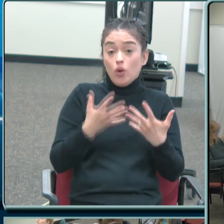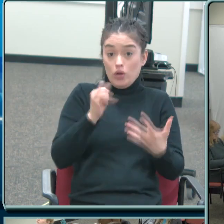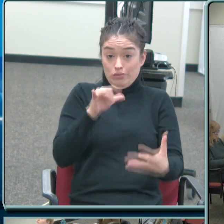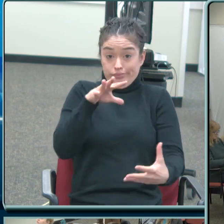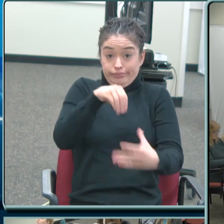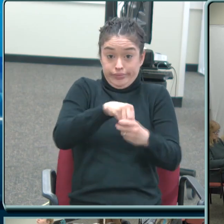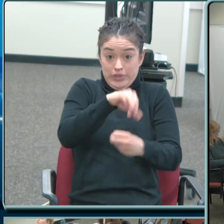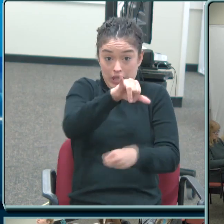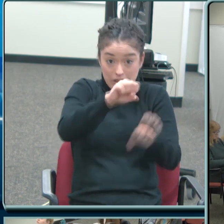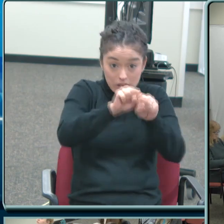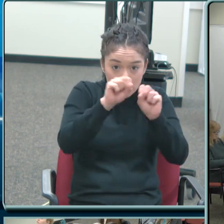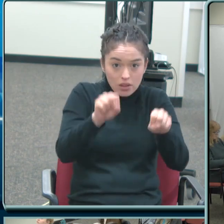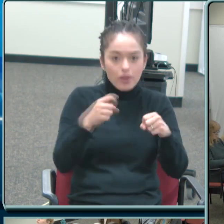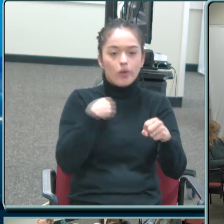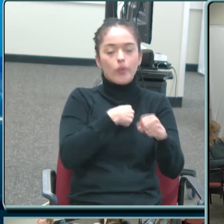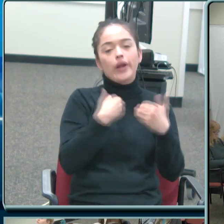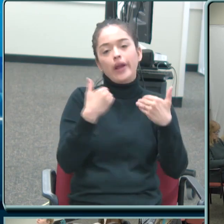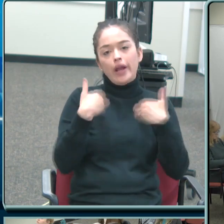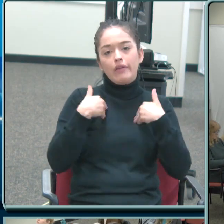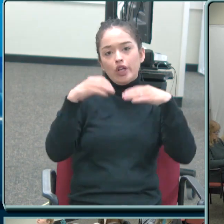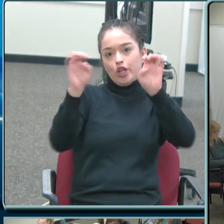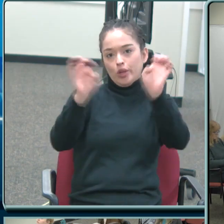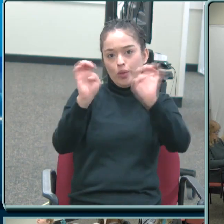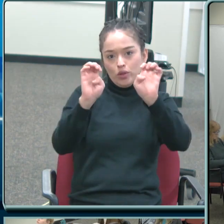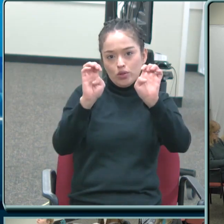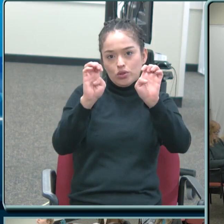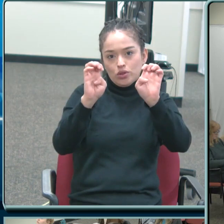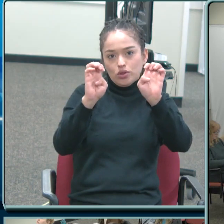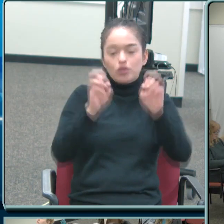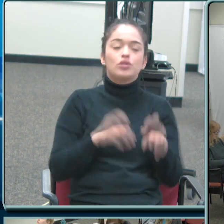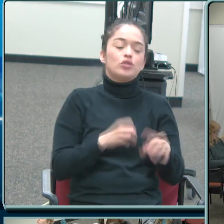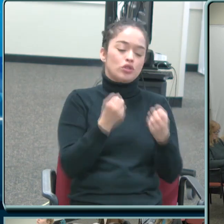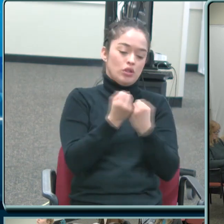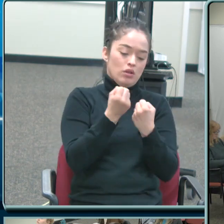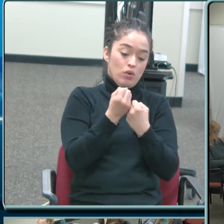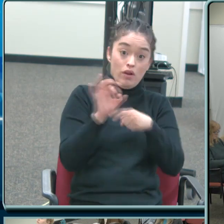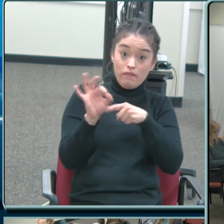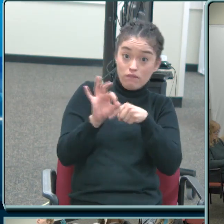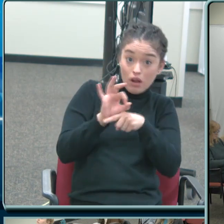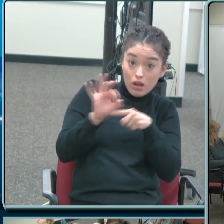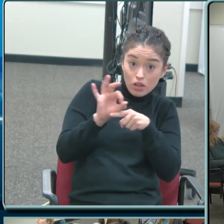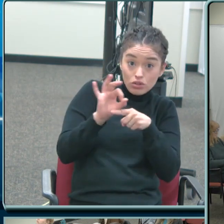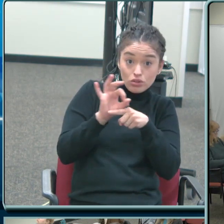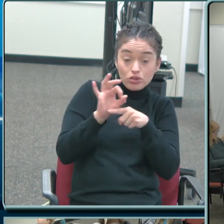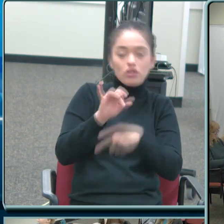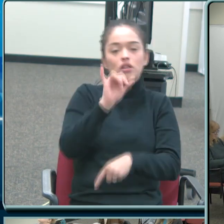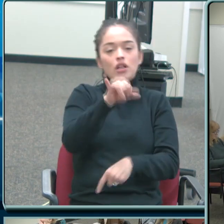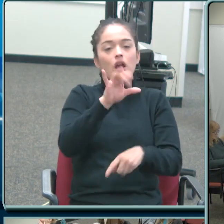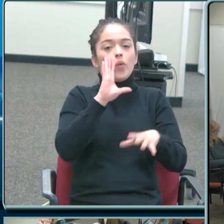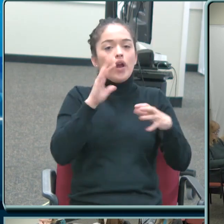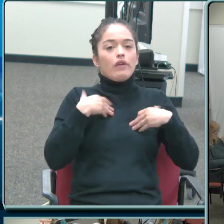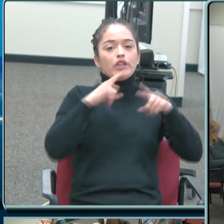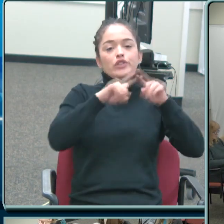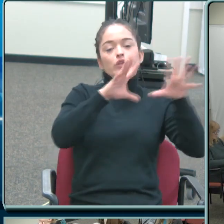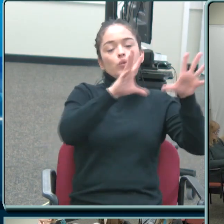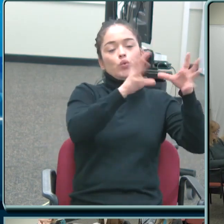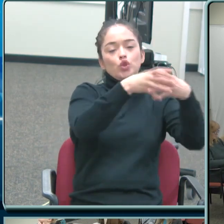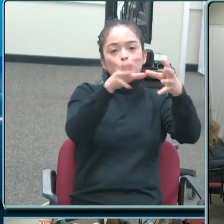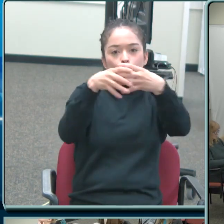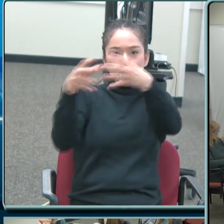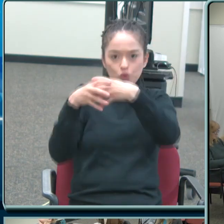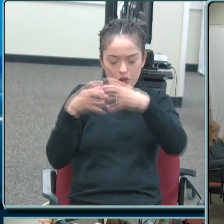this system, there's also what we call emergency support functions. These are organized into groups,